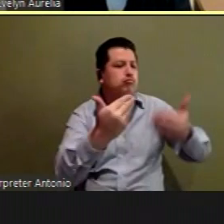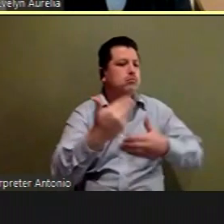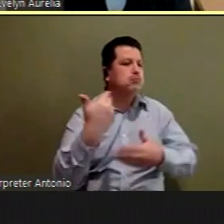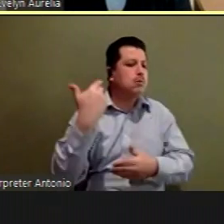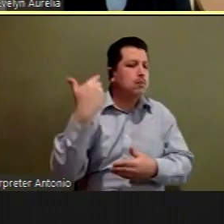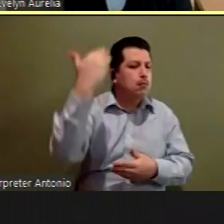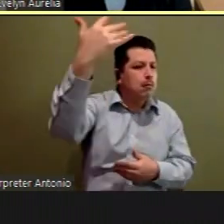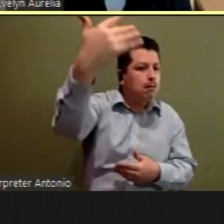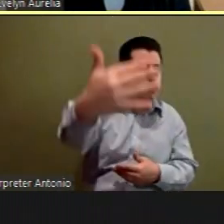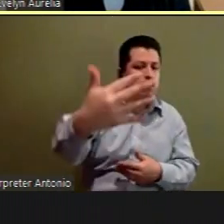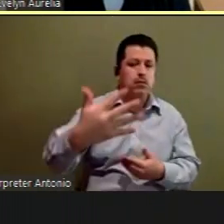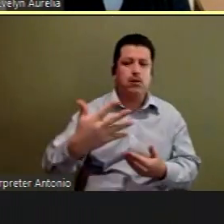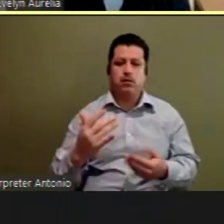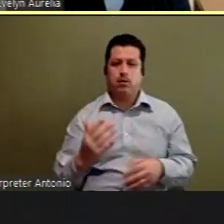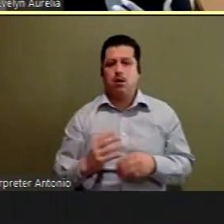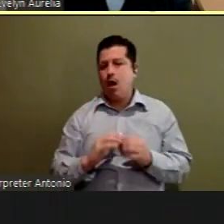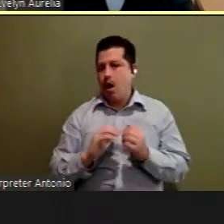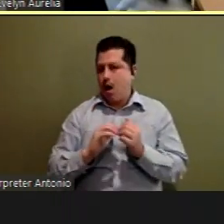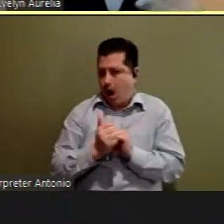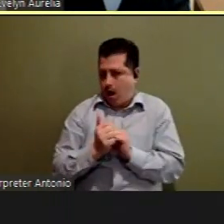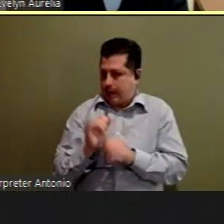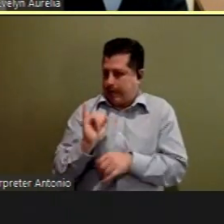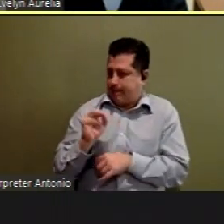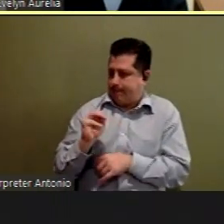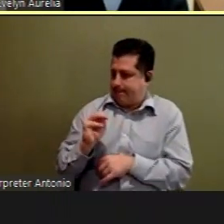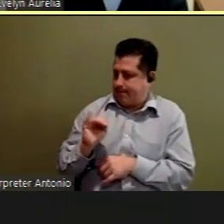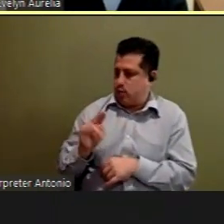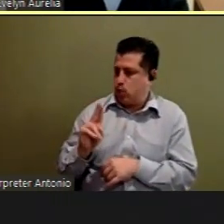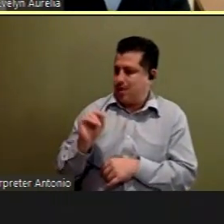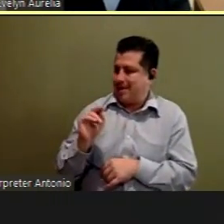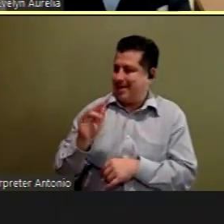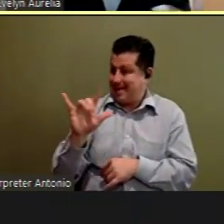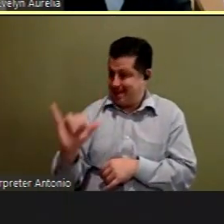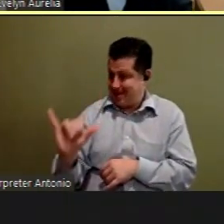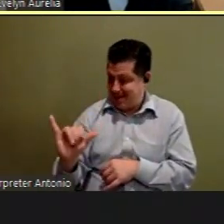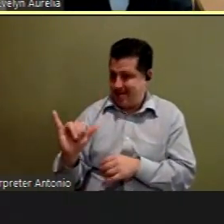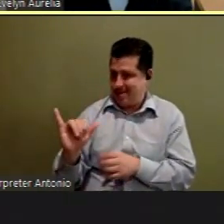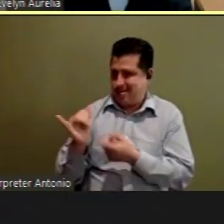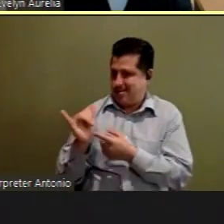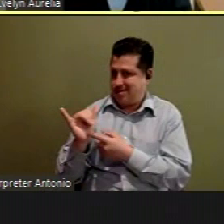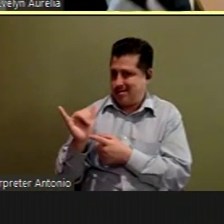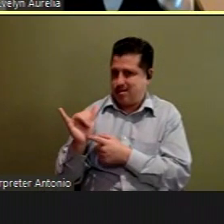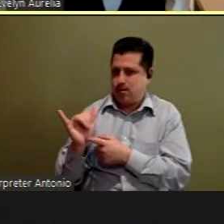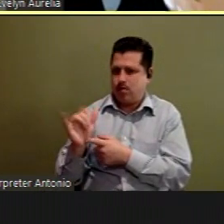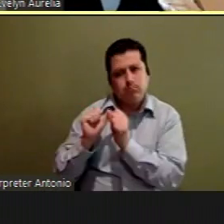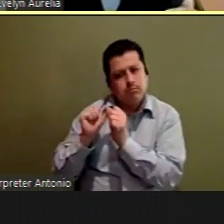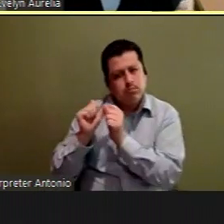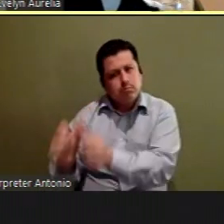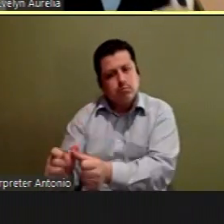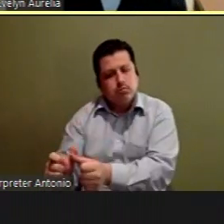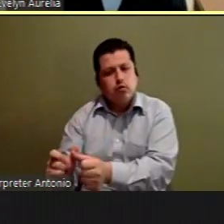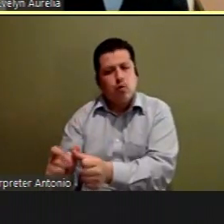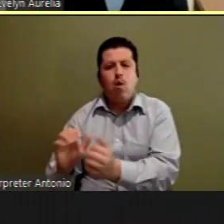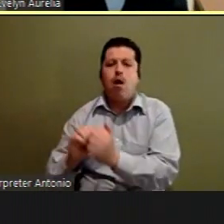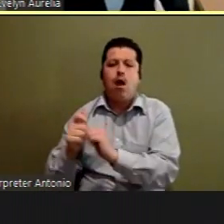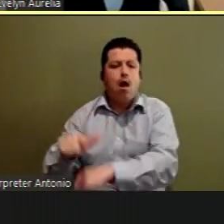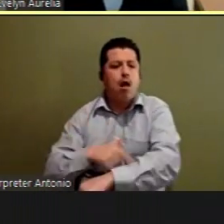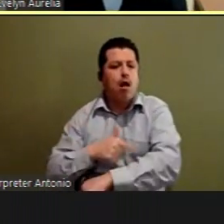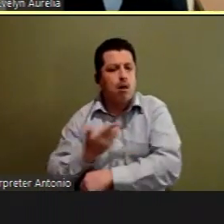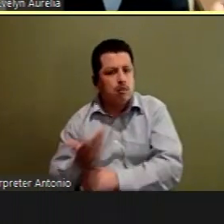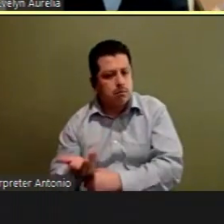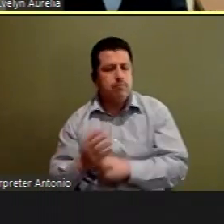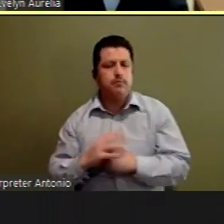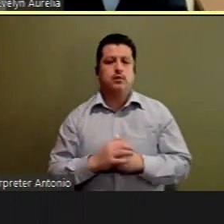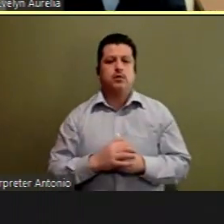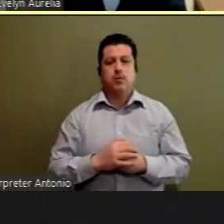months on average. But following the people who are clinical trials and have been followed for months, the immunity is still strong. So we